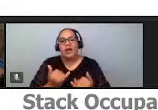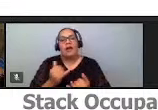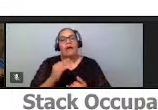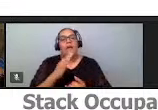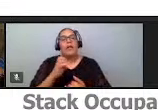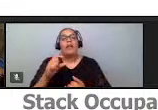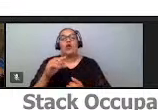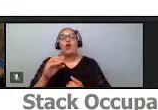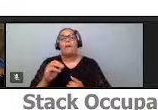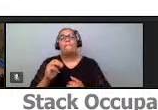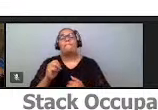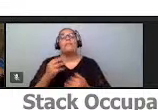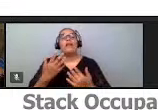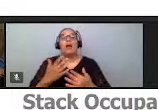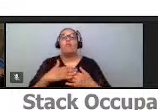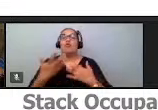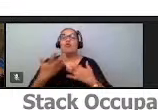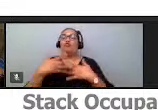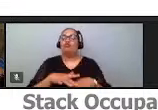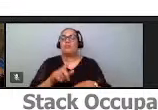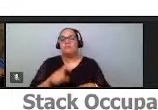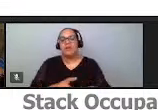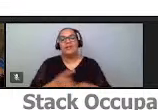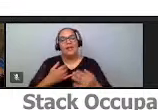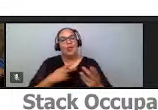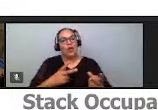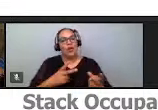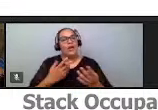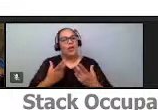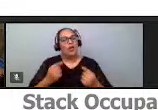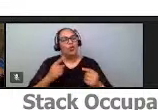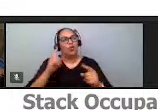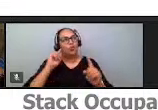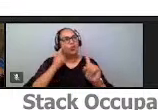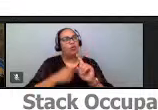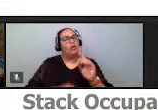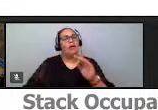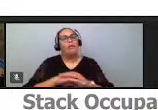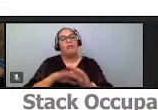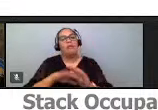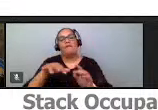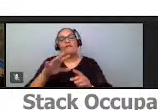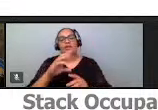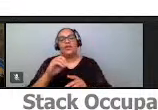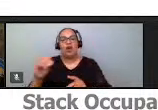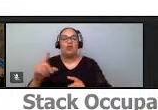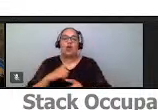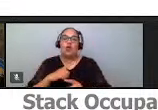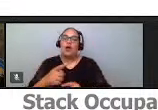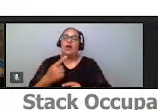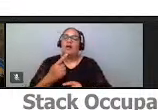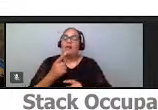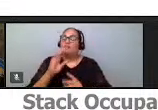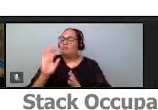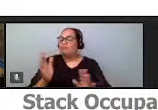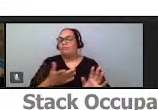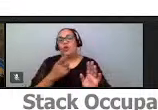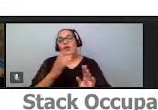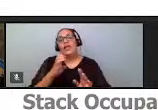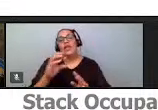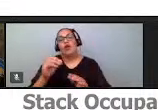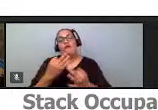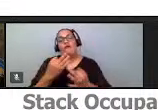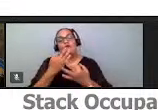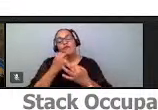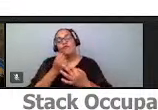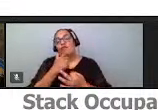coming more on stream again we need to we can do a Target up to, 1500 because it's say besides being eco-friendly